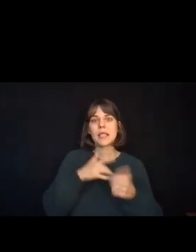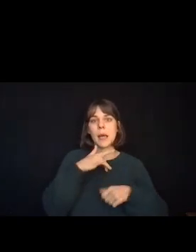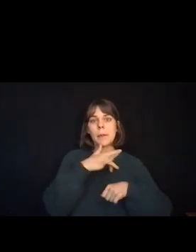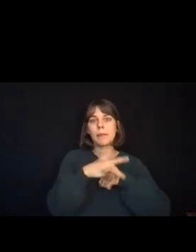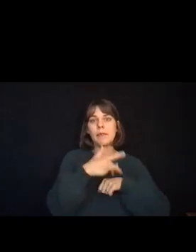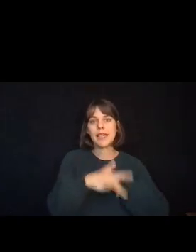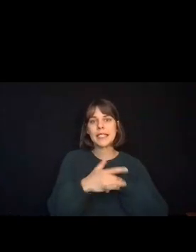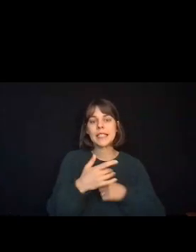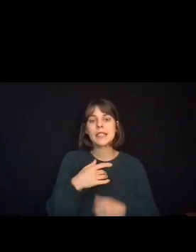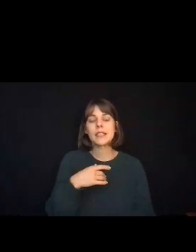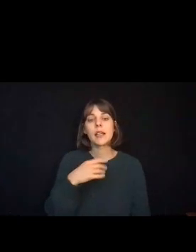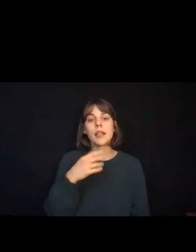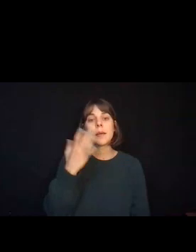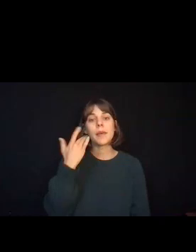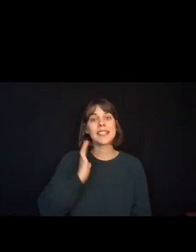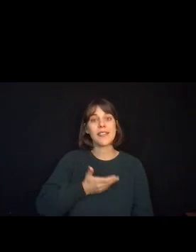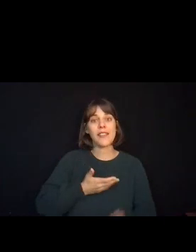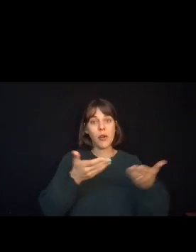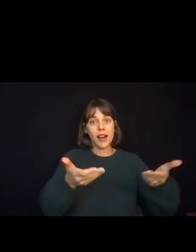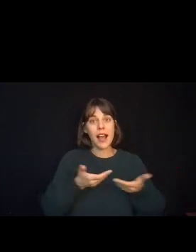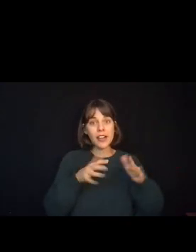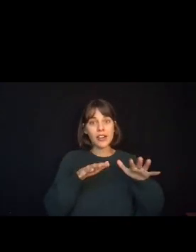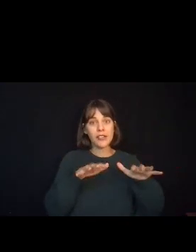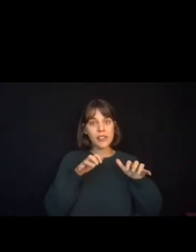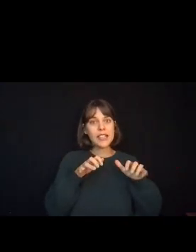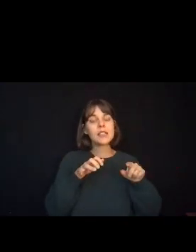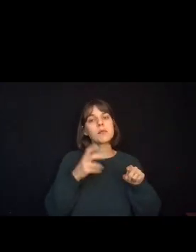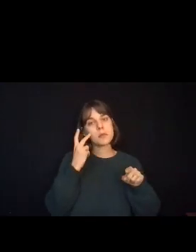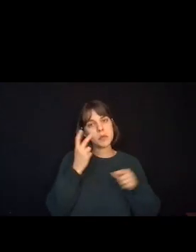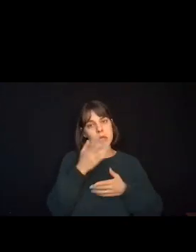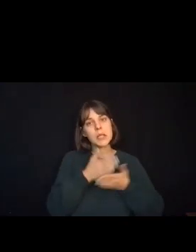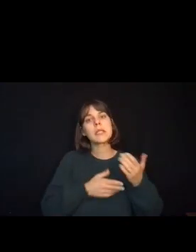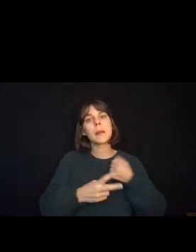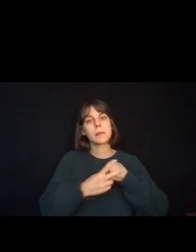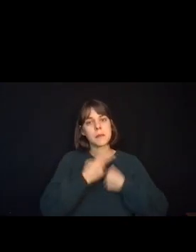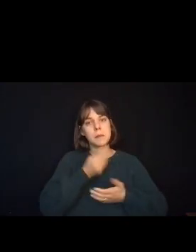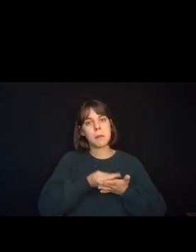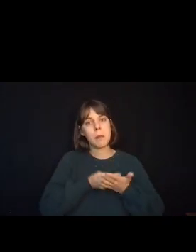our hiring freeze, we did see some savings there.